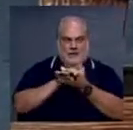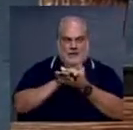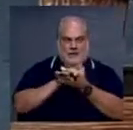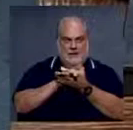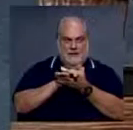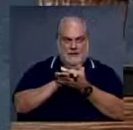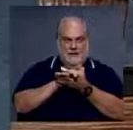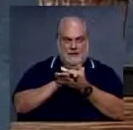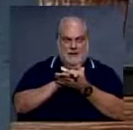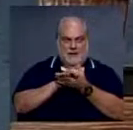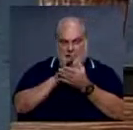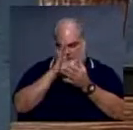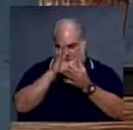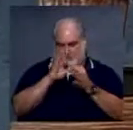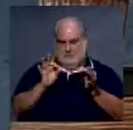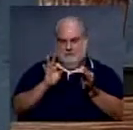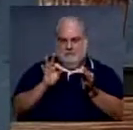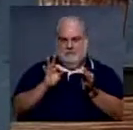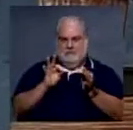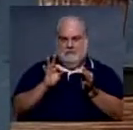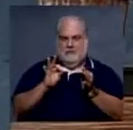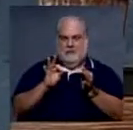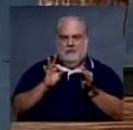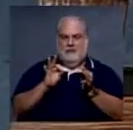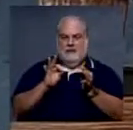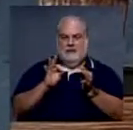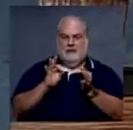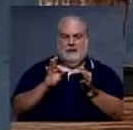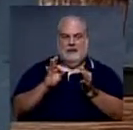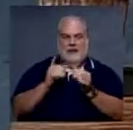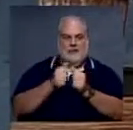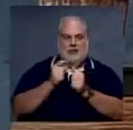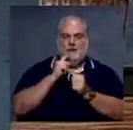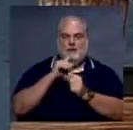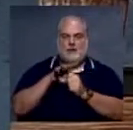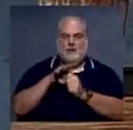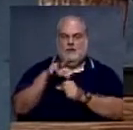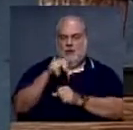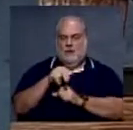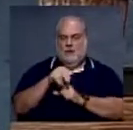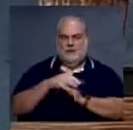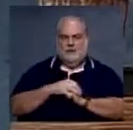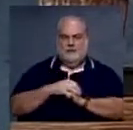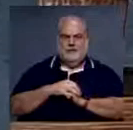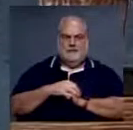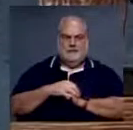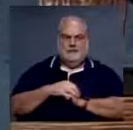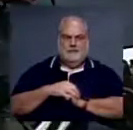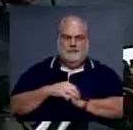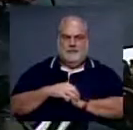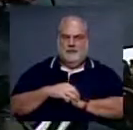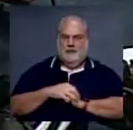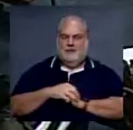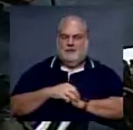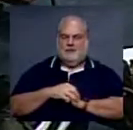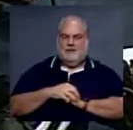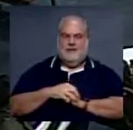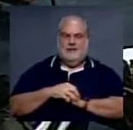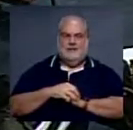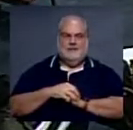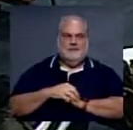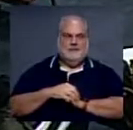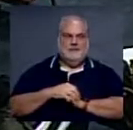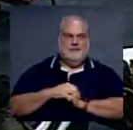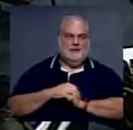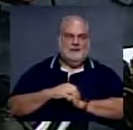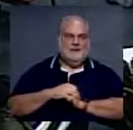would be a no-brainer. If it were going in your neighborhood, I think everybody would vote no. Thank you, Mr. Carter. Thank you. Thank you. We have